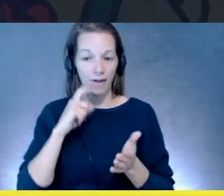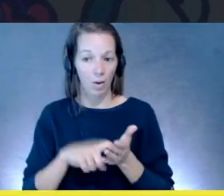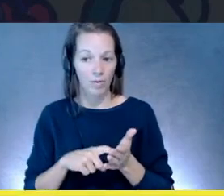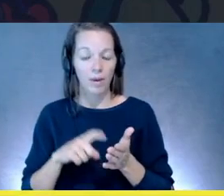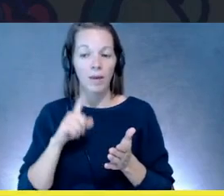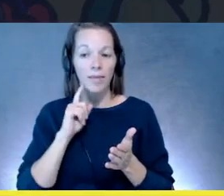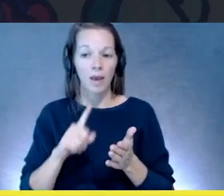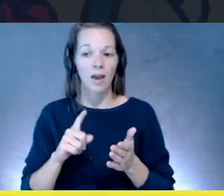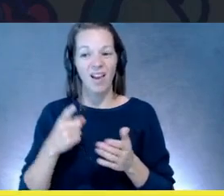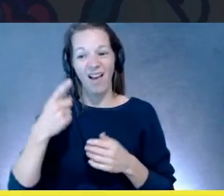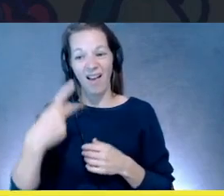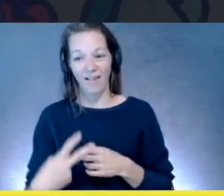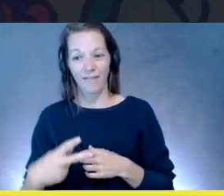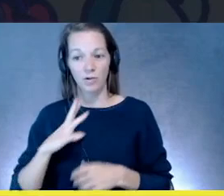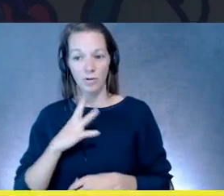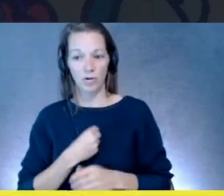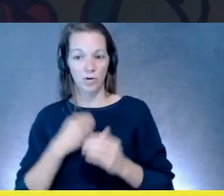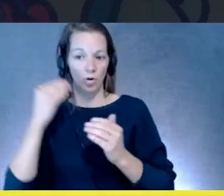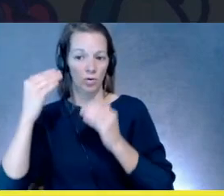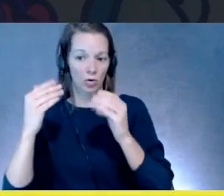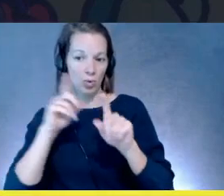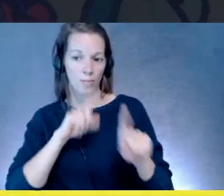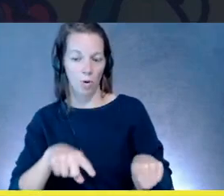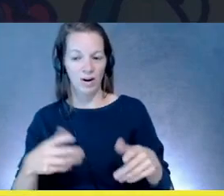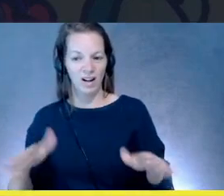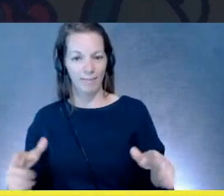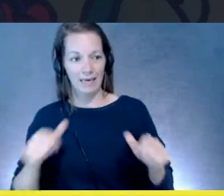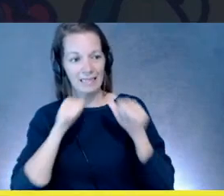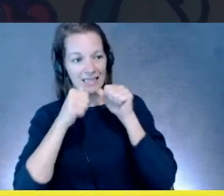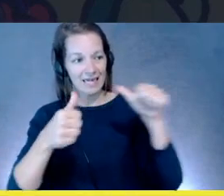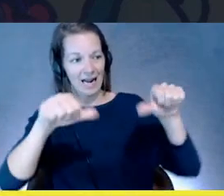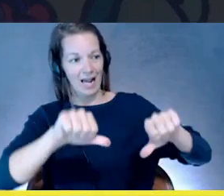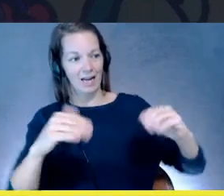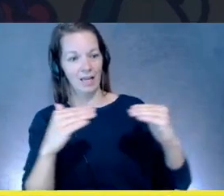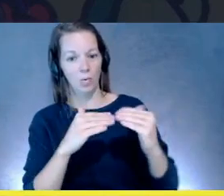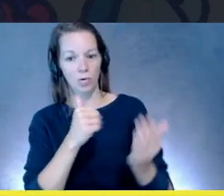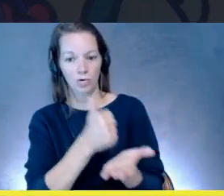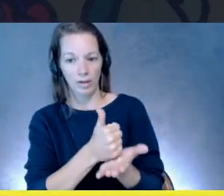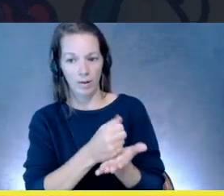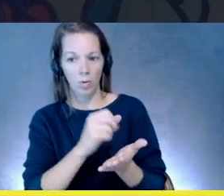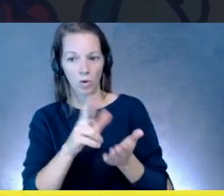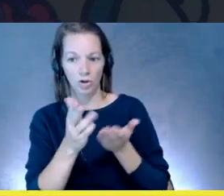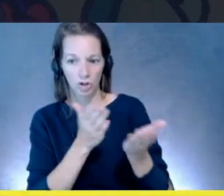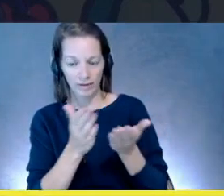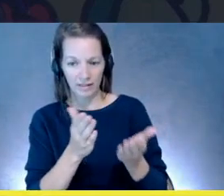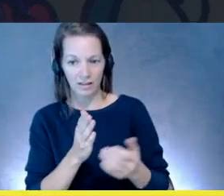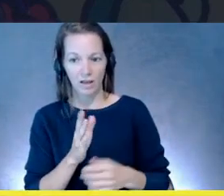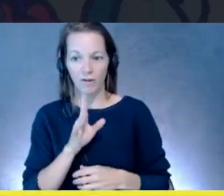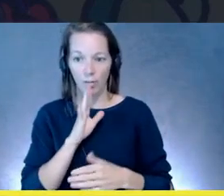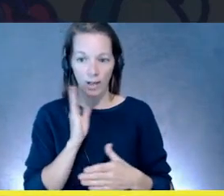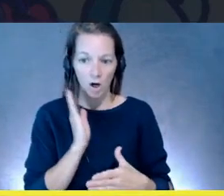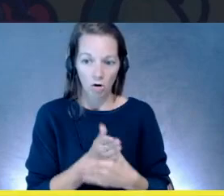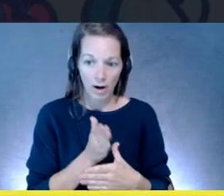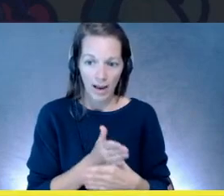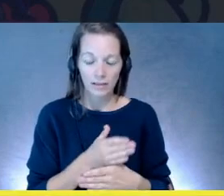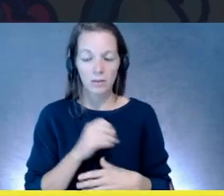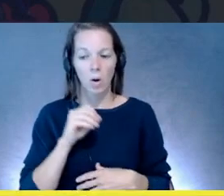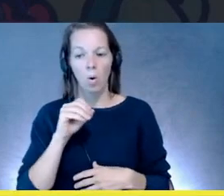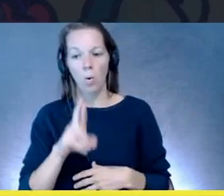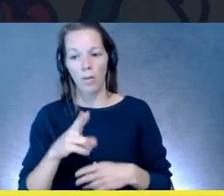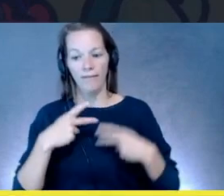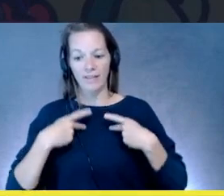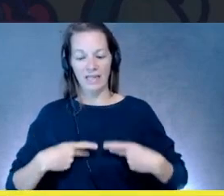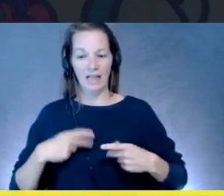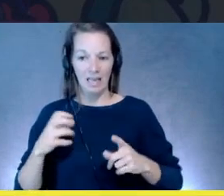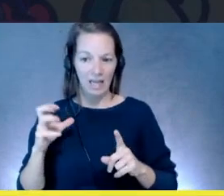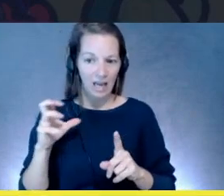of transgender adults reported having been denied equal treatment or service, verbally harassed, and or physically attacked in the